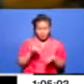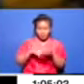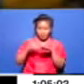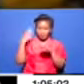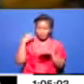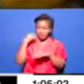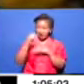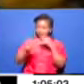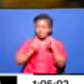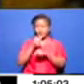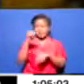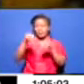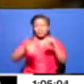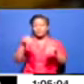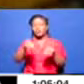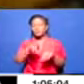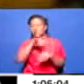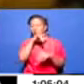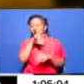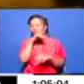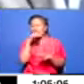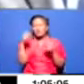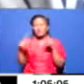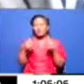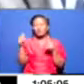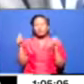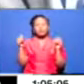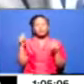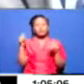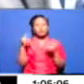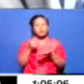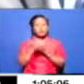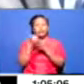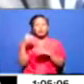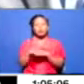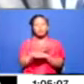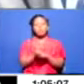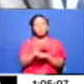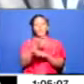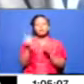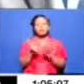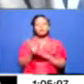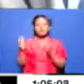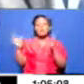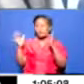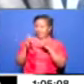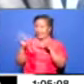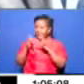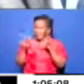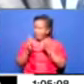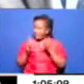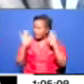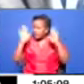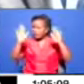that was largely said to be marred with irregularities. The internet is very important for this economy. We are also